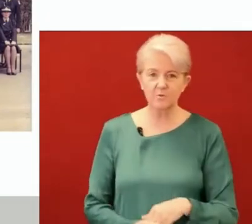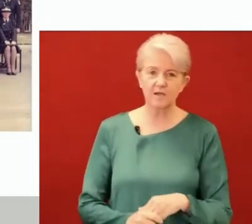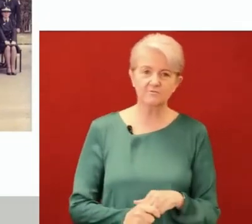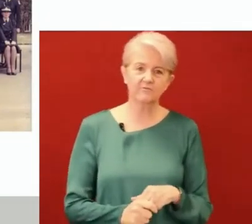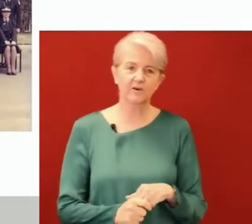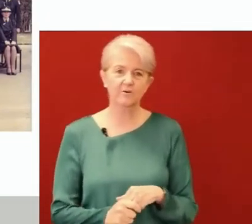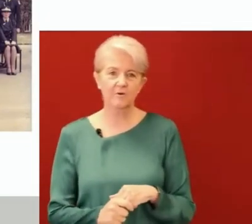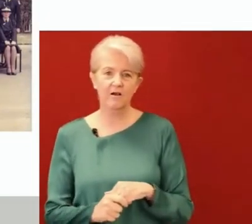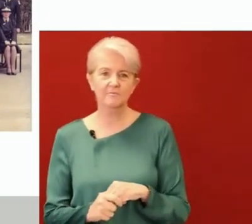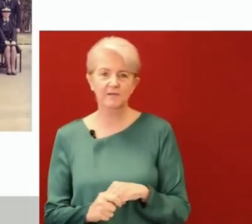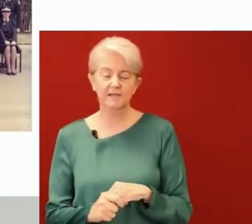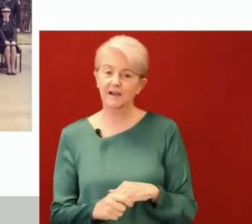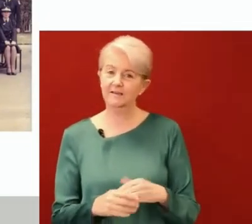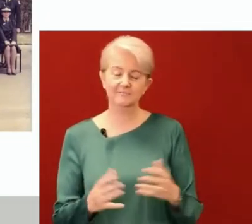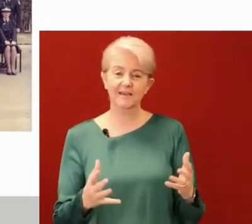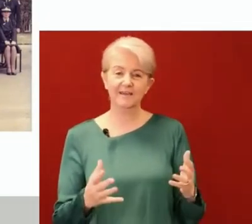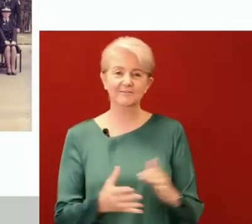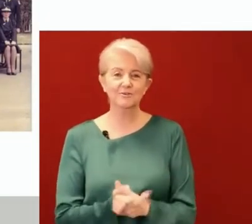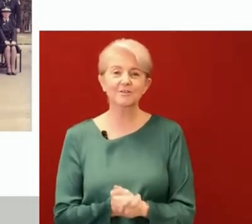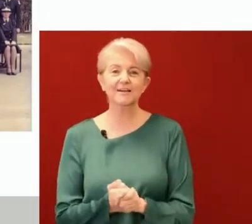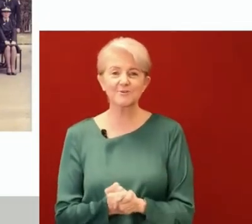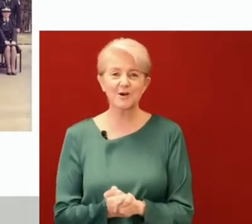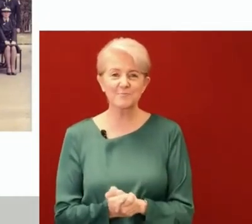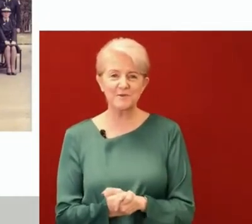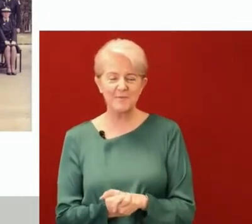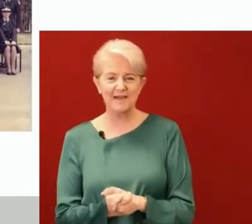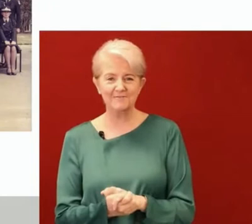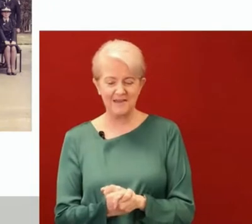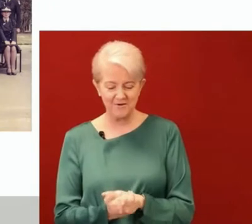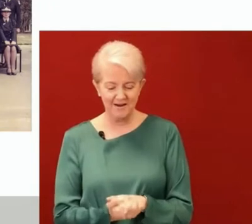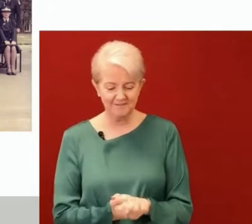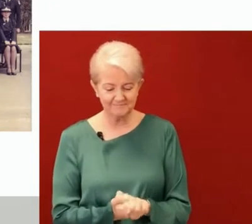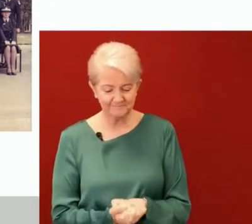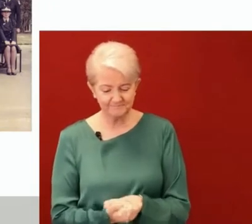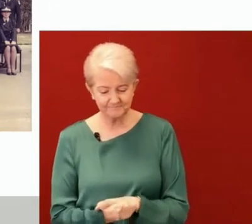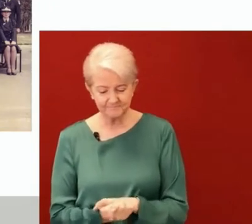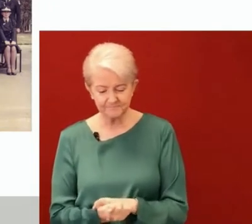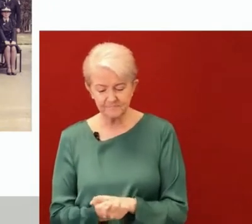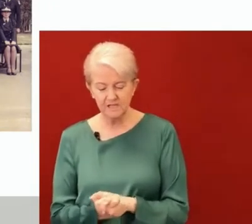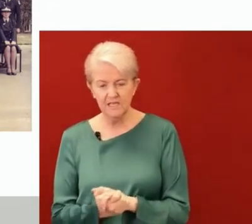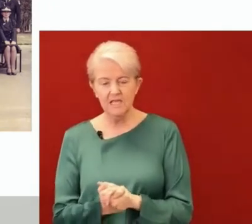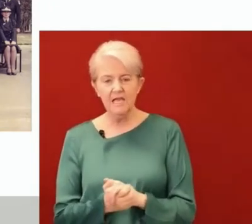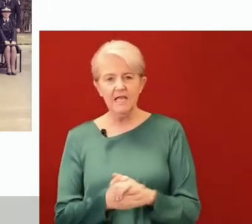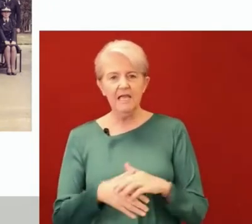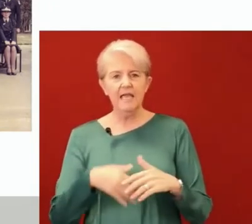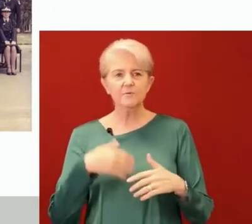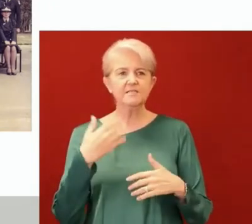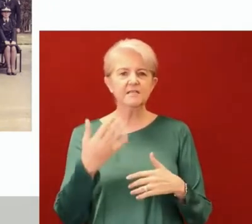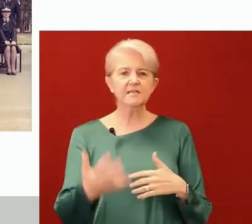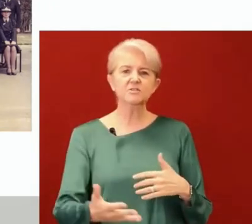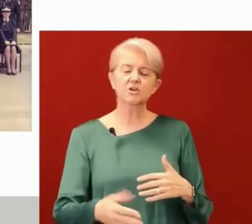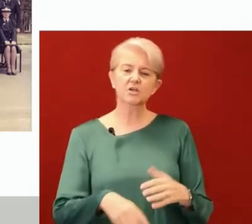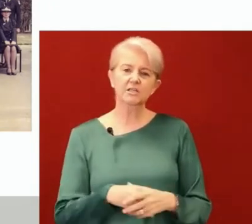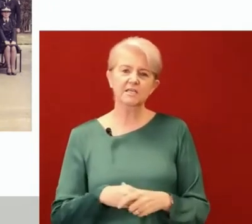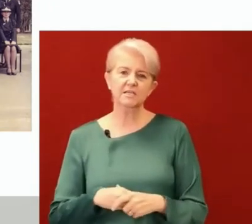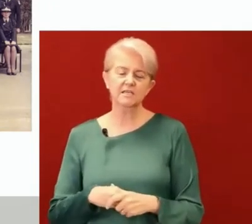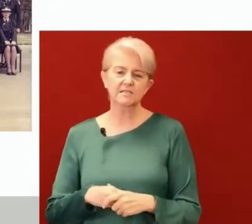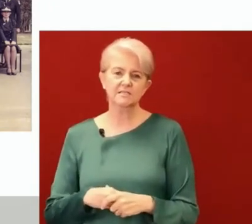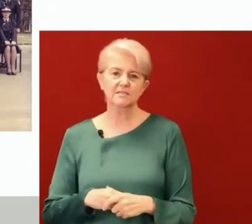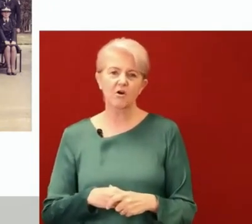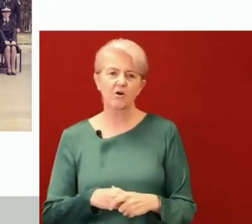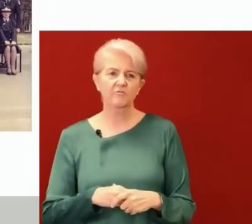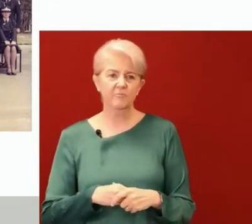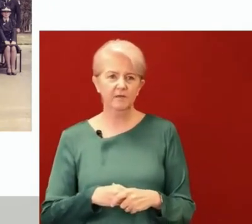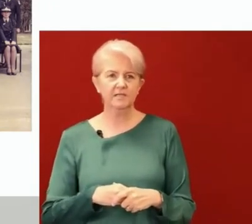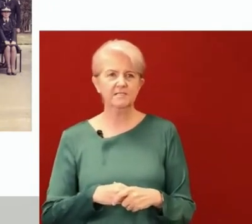my graduation photo behind me, and good luck trying to pick me out of that crowd. It was in these early